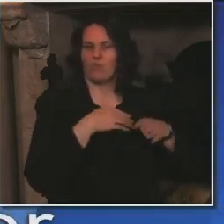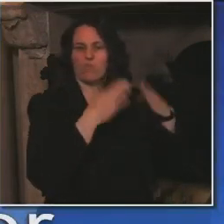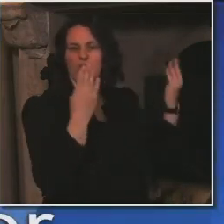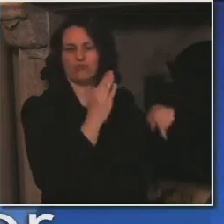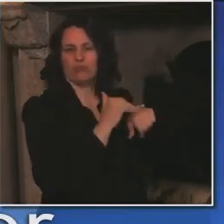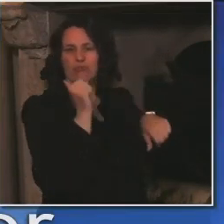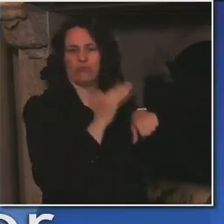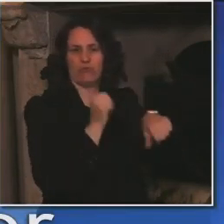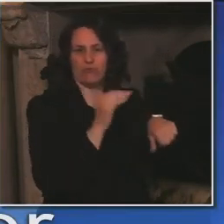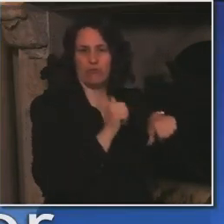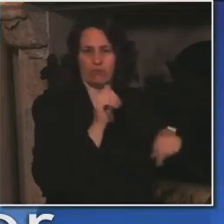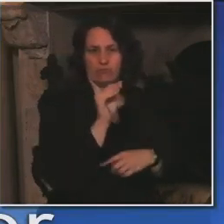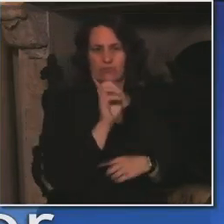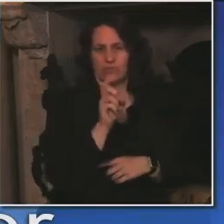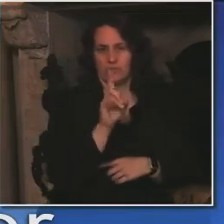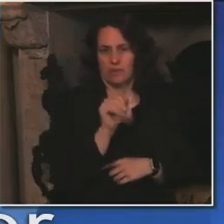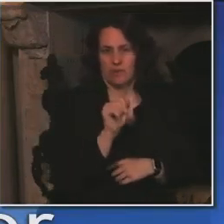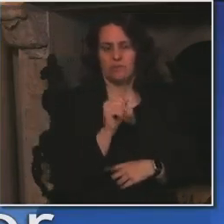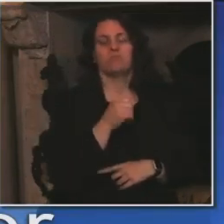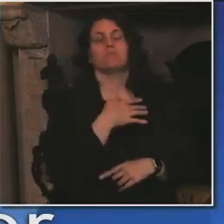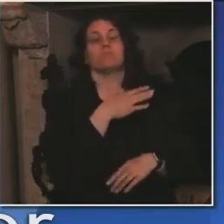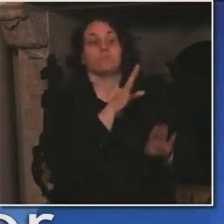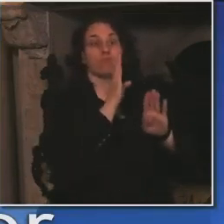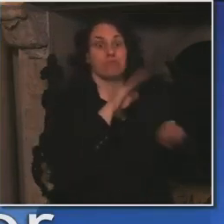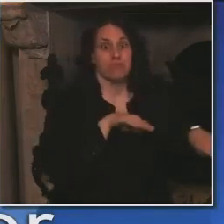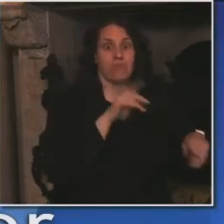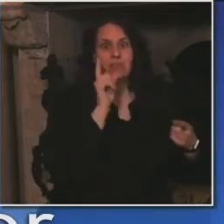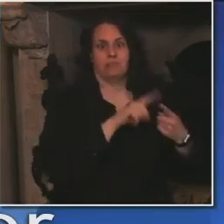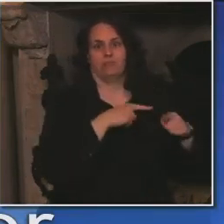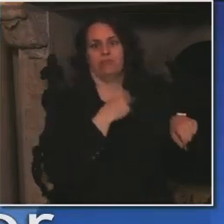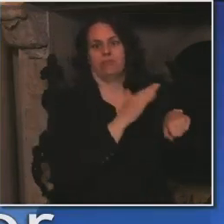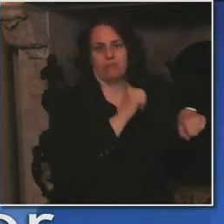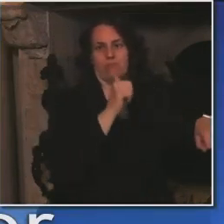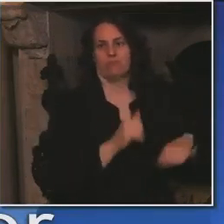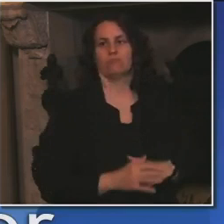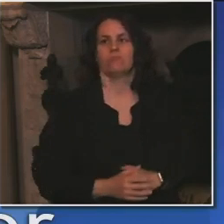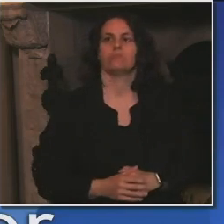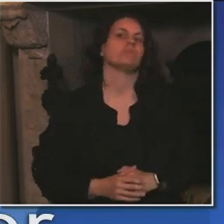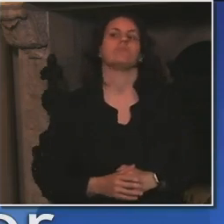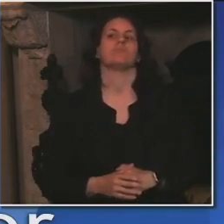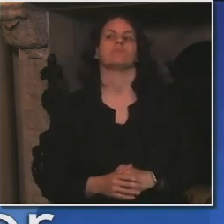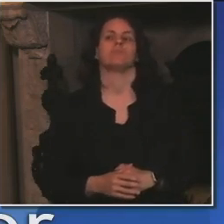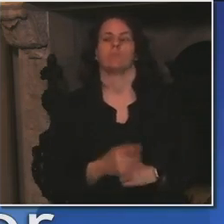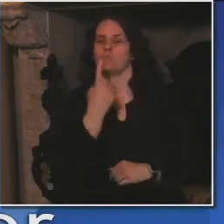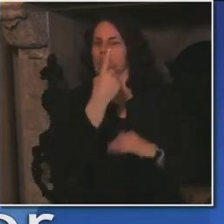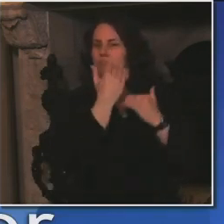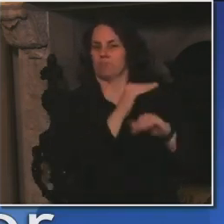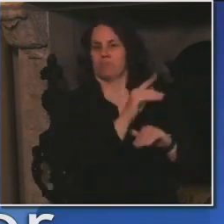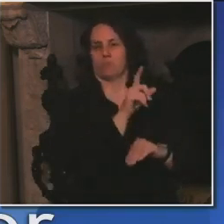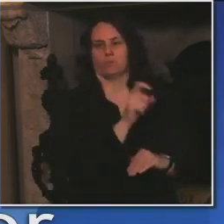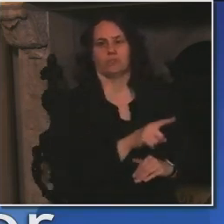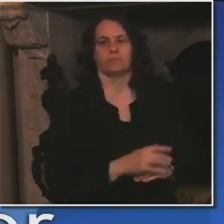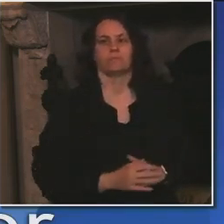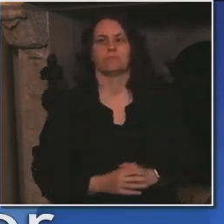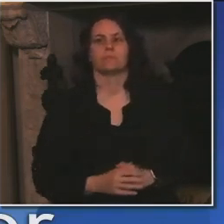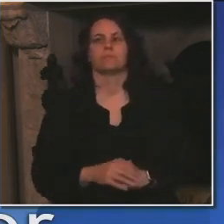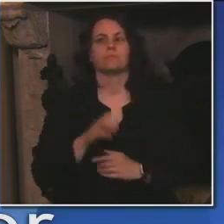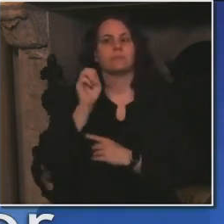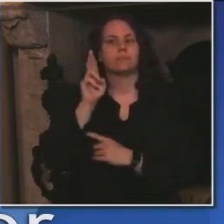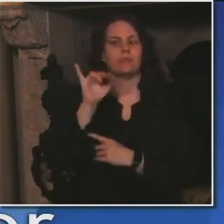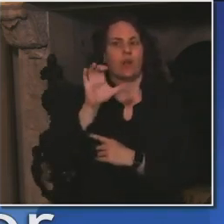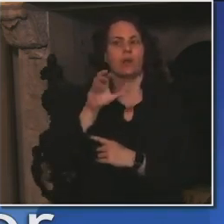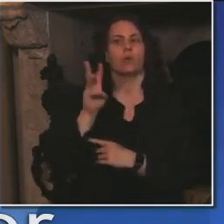in the interest of time, please, one question per reporter, per media outlet. And we'll begin today with Eric Gunn from Wisconsin Examiner. Eric?